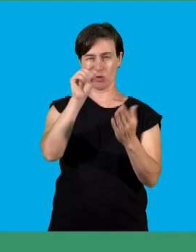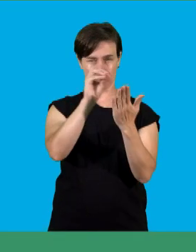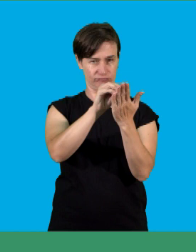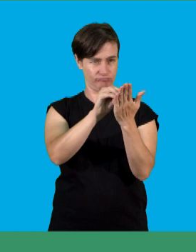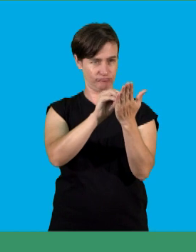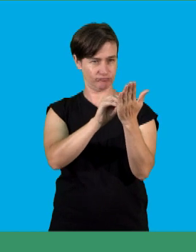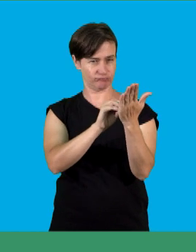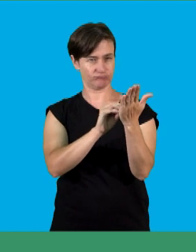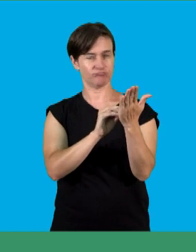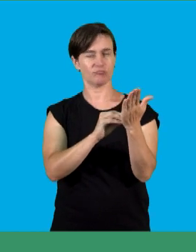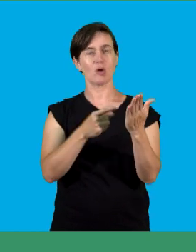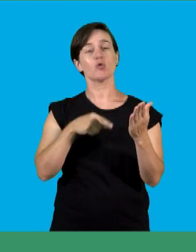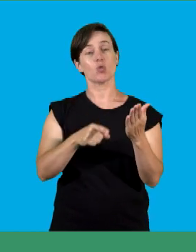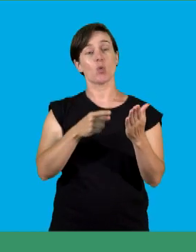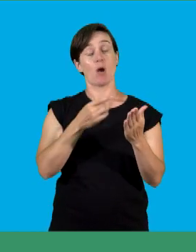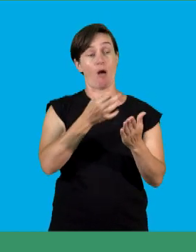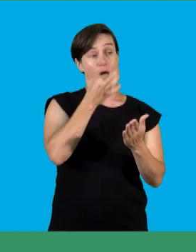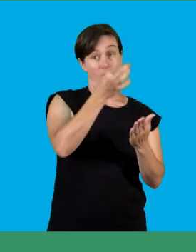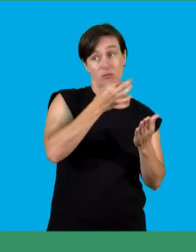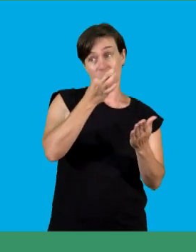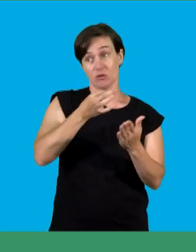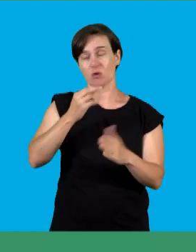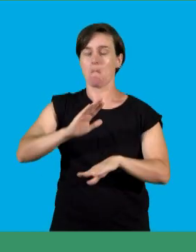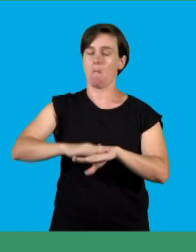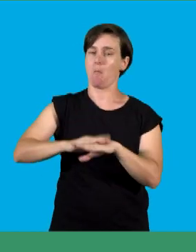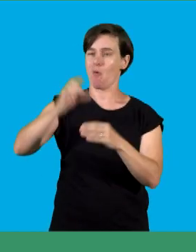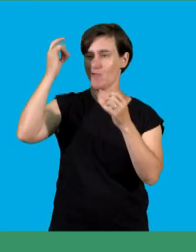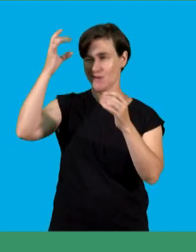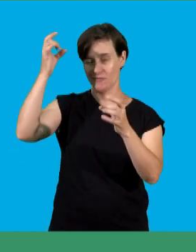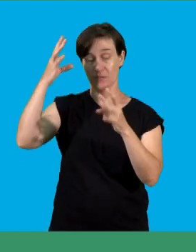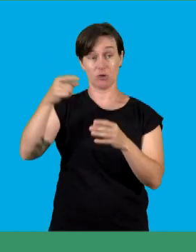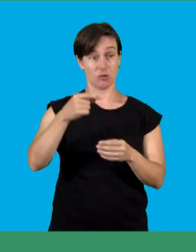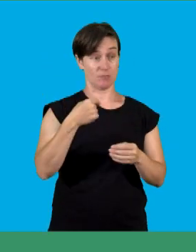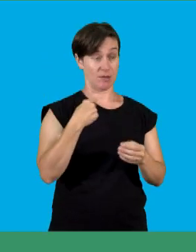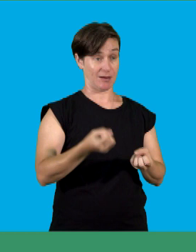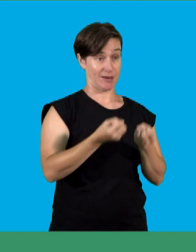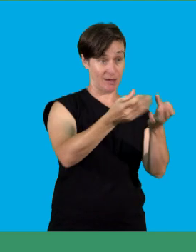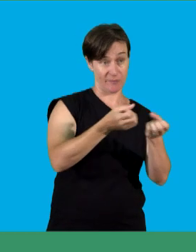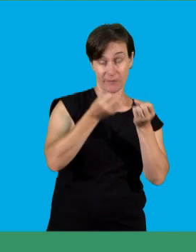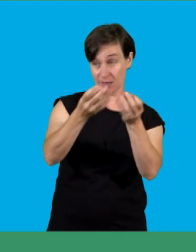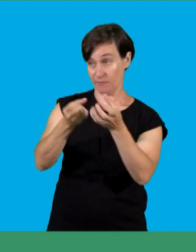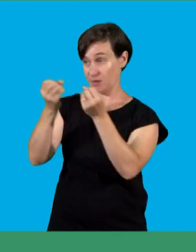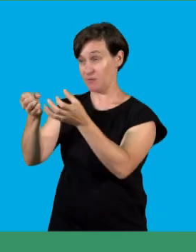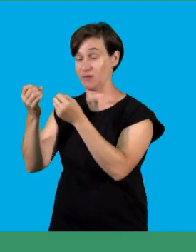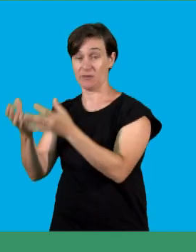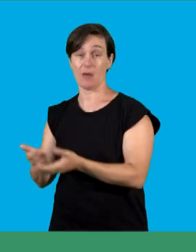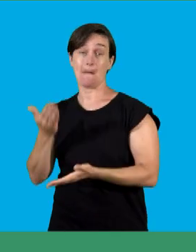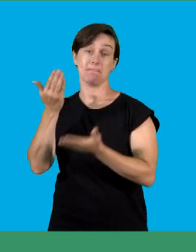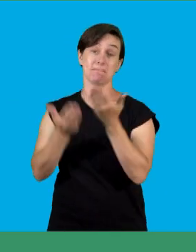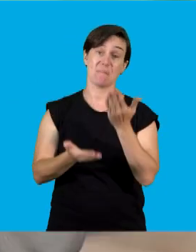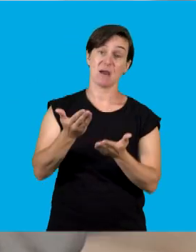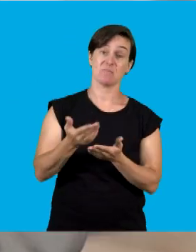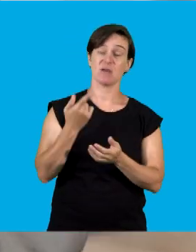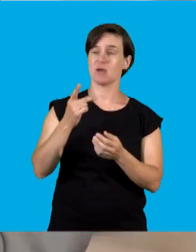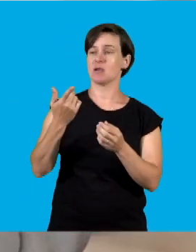are developed to gain information from the respondents. Who are the respondents? Respondents could be your potential